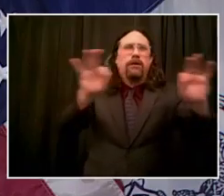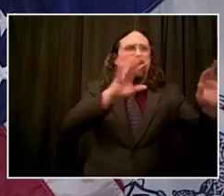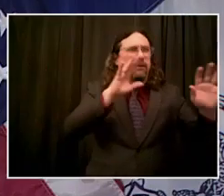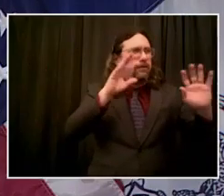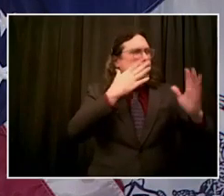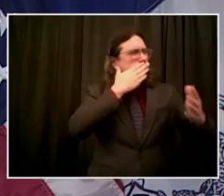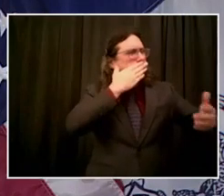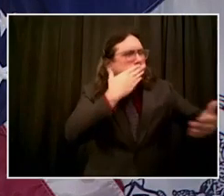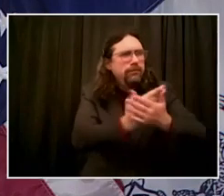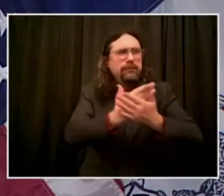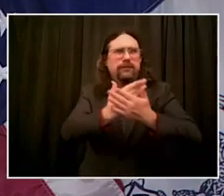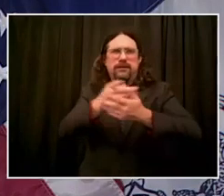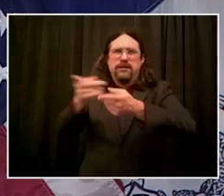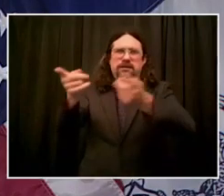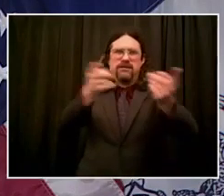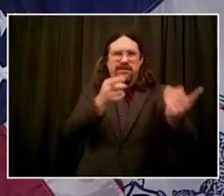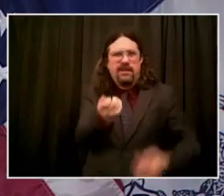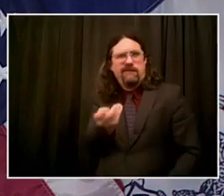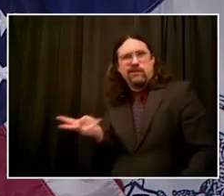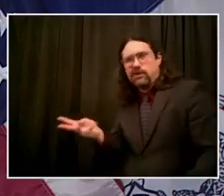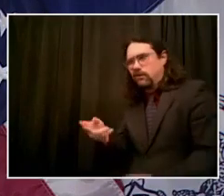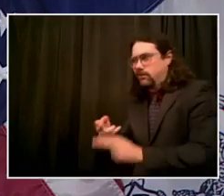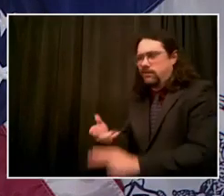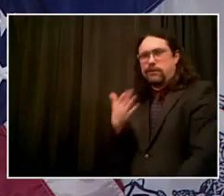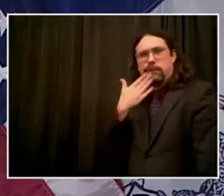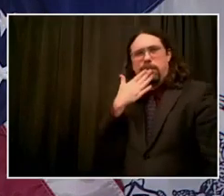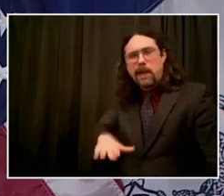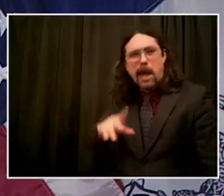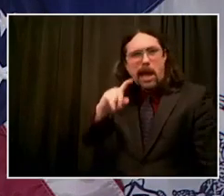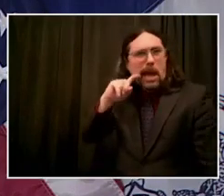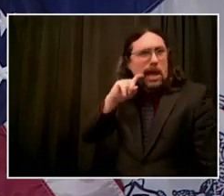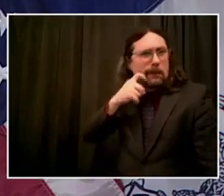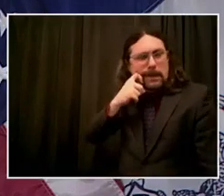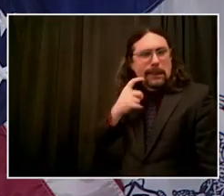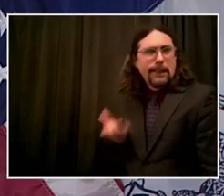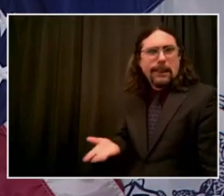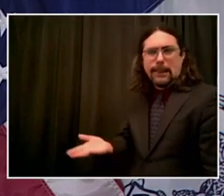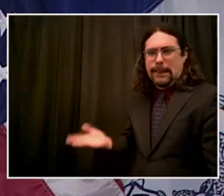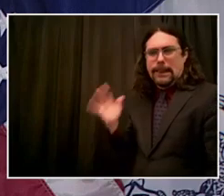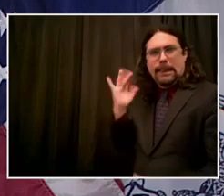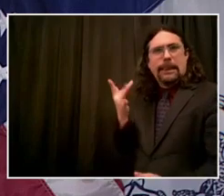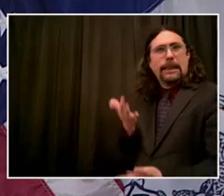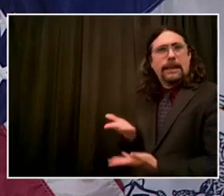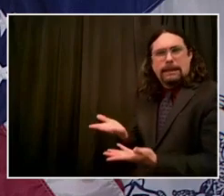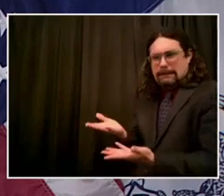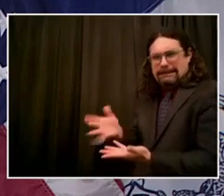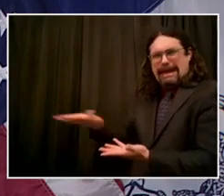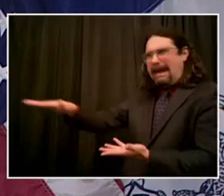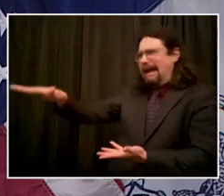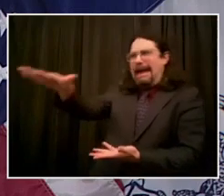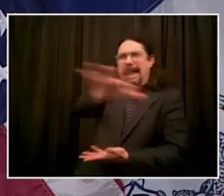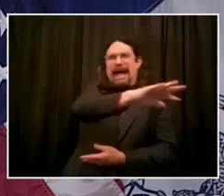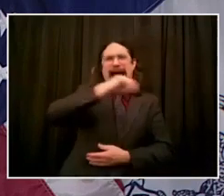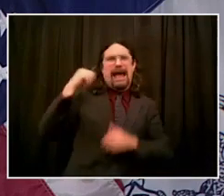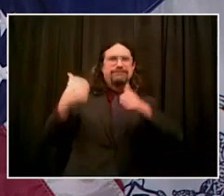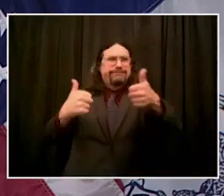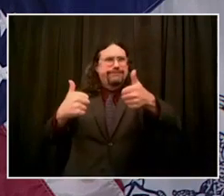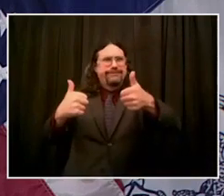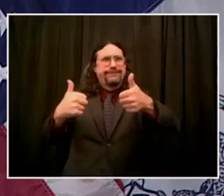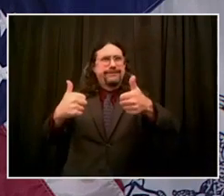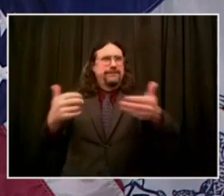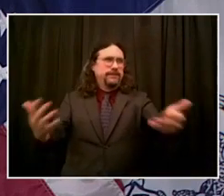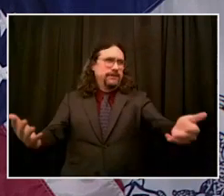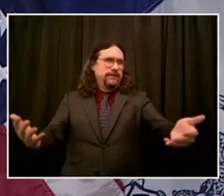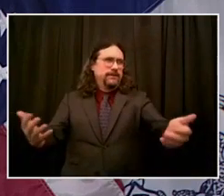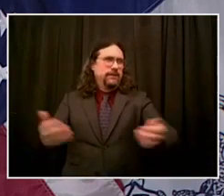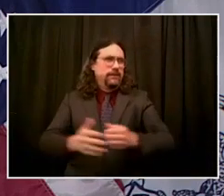that salon, and we will go deal with them. They're just not allowed to do that. So we've made really clear to businesses, if